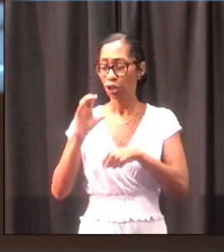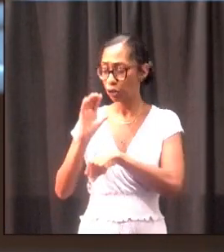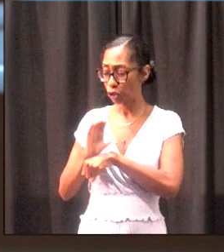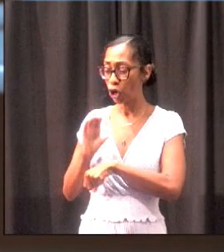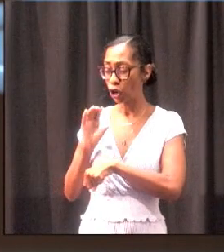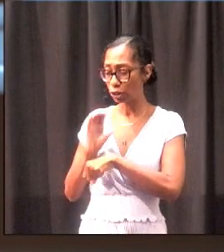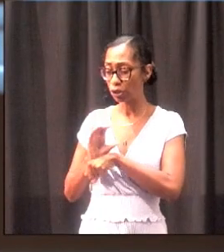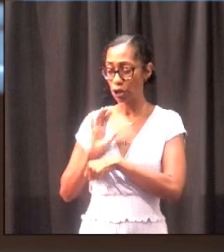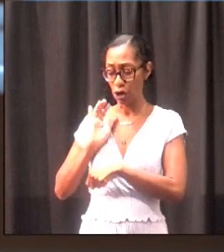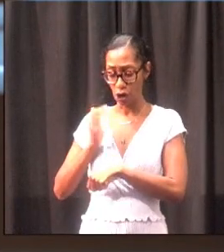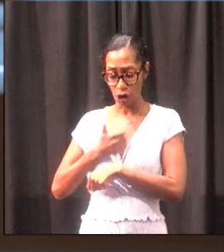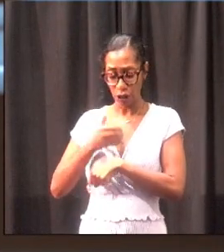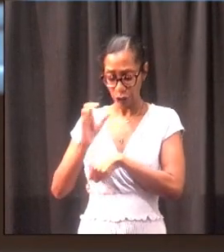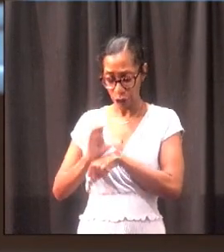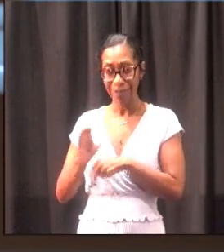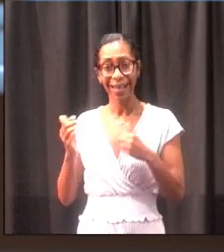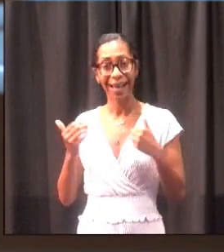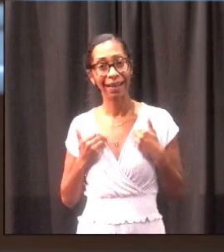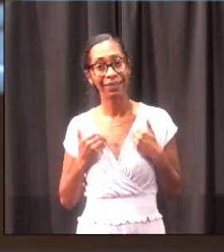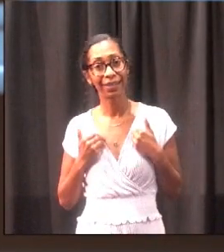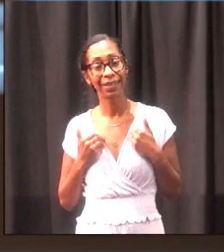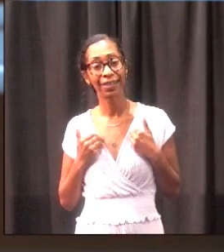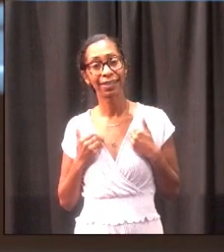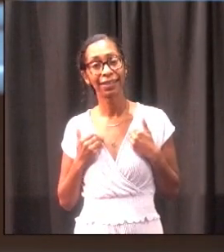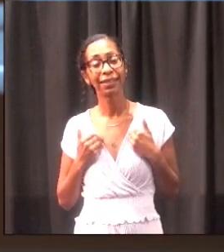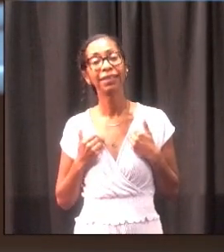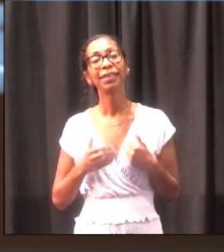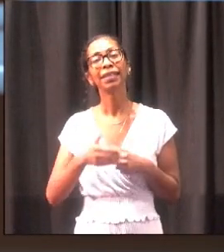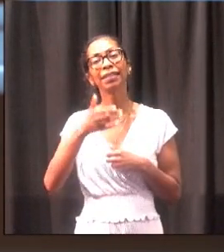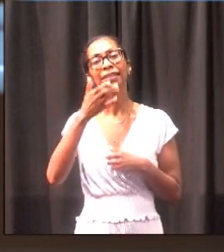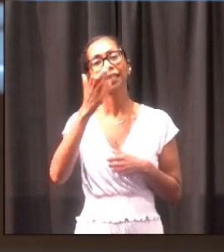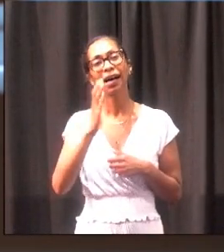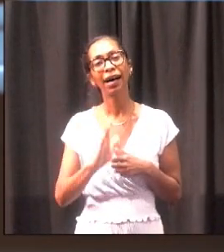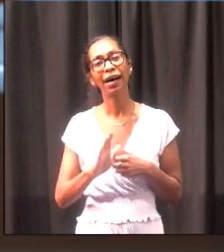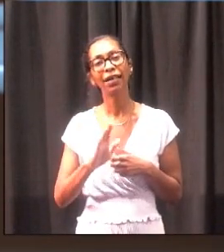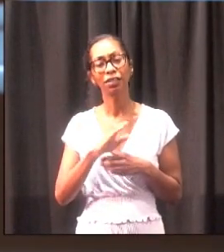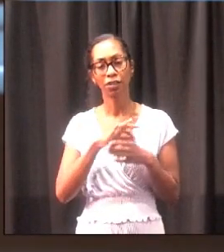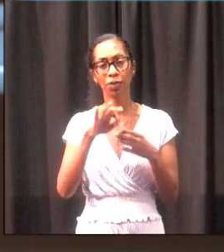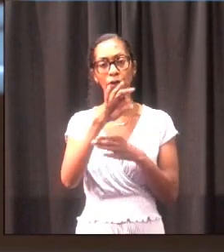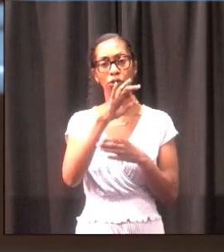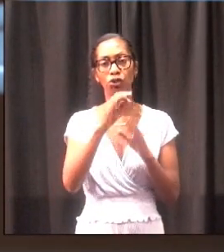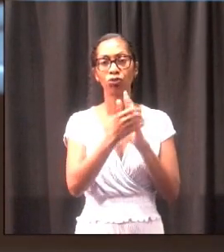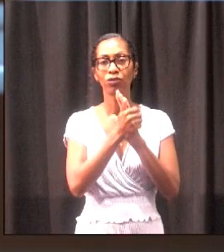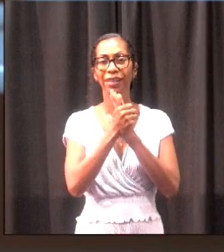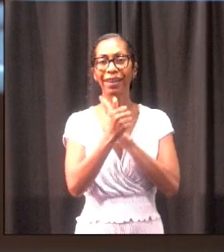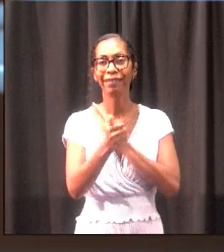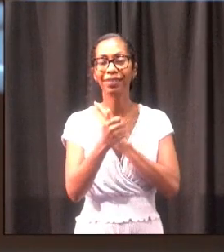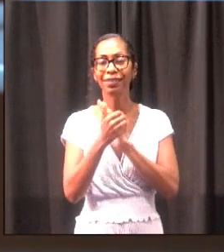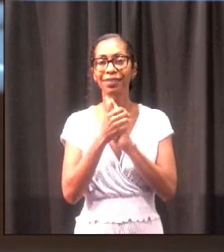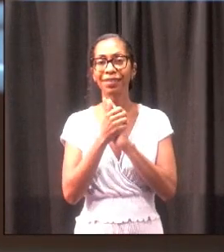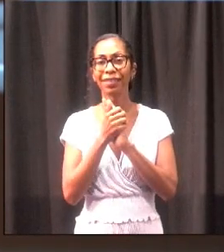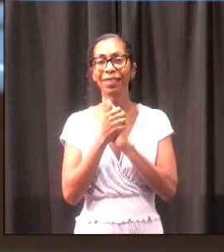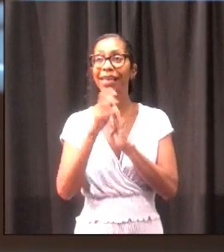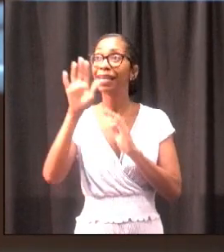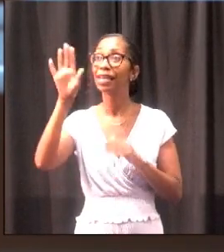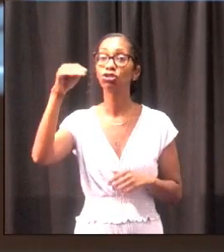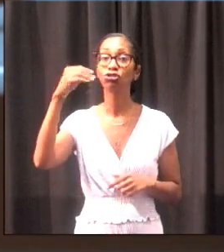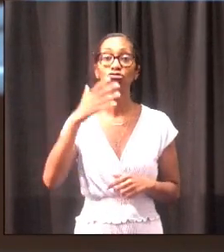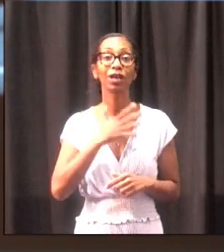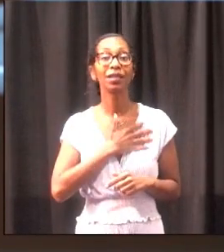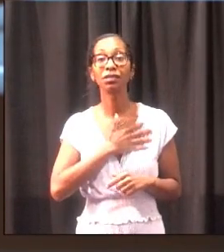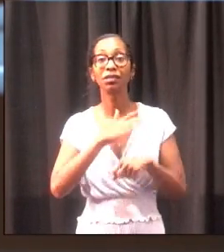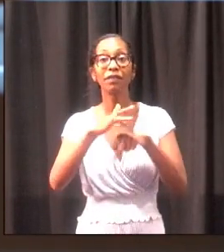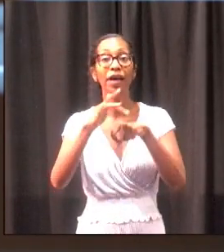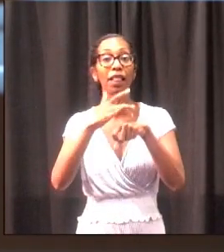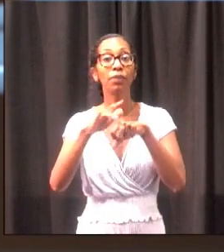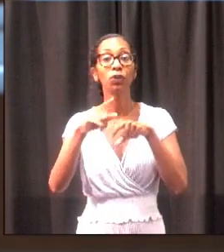new mercies, we have it. The flow of spiritual gifts indicates that God's grace he has made available to the church, and you and